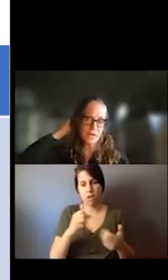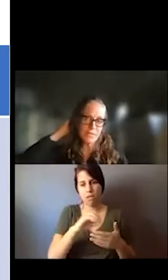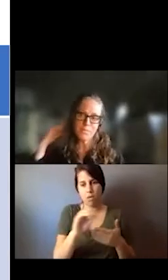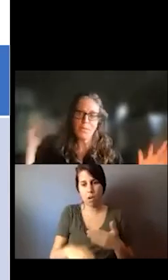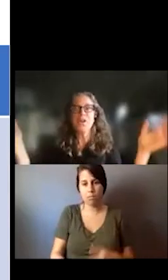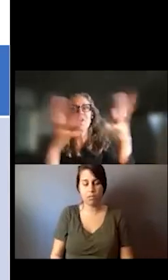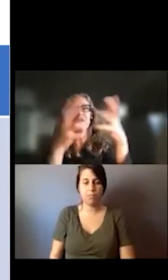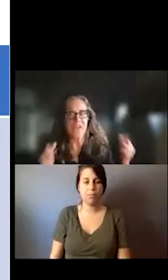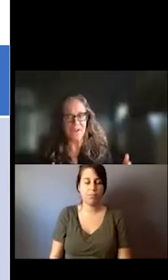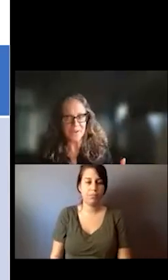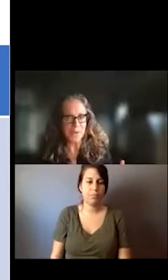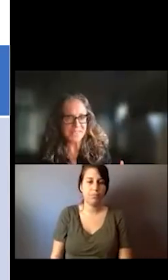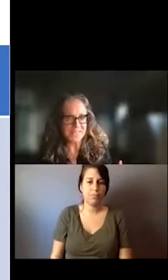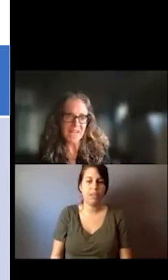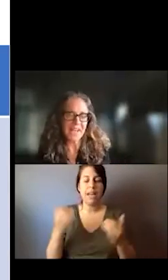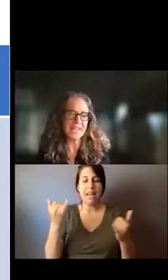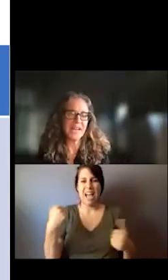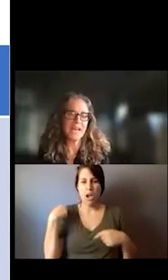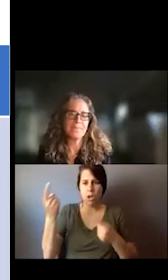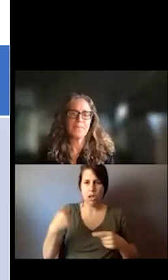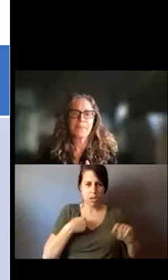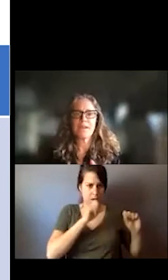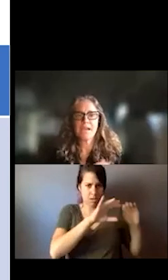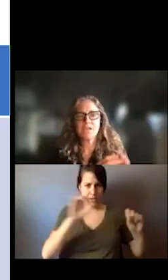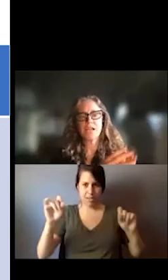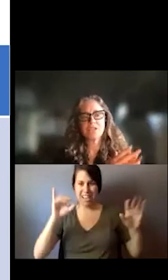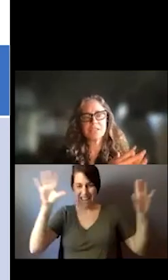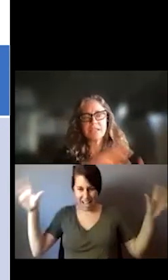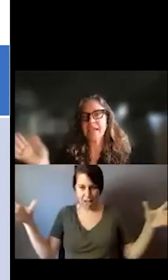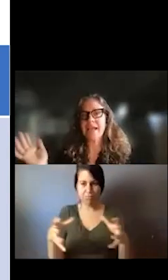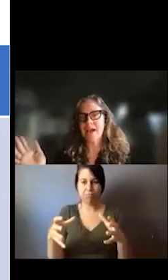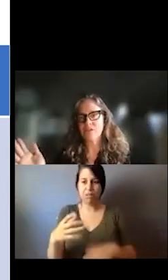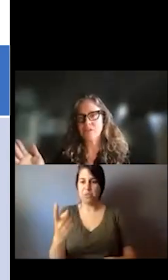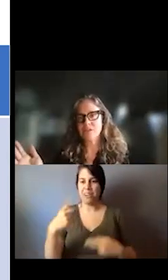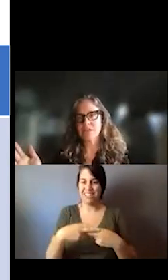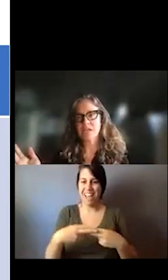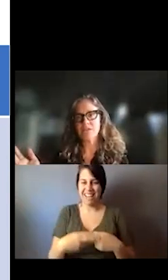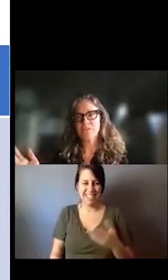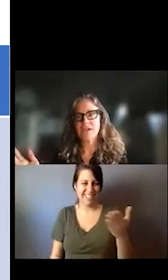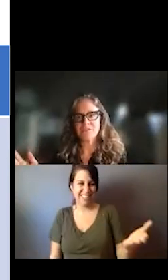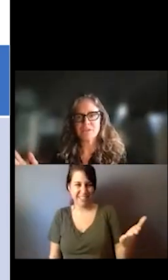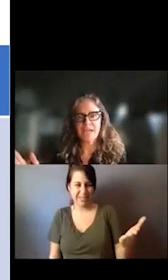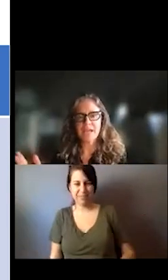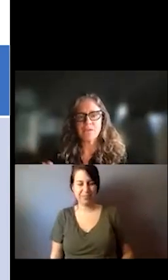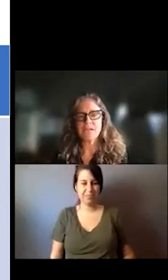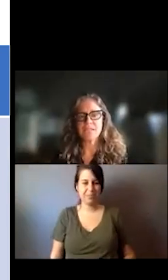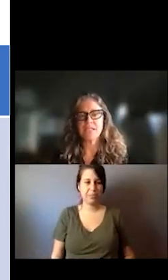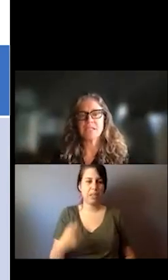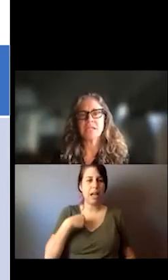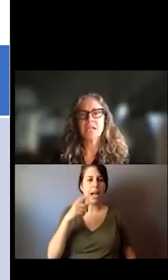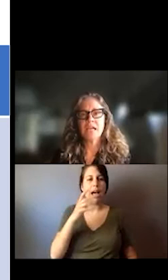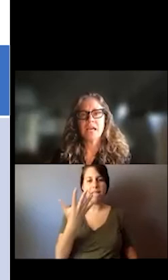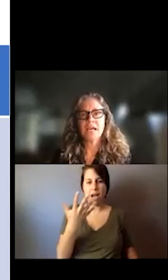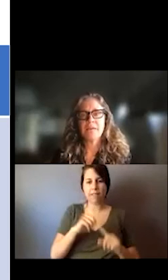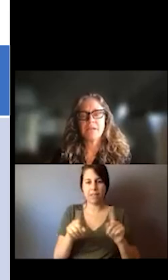So just to kind of put it all together in one slide, I just laid out the 5 different